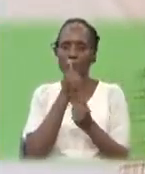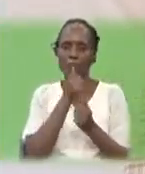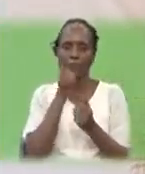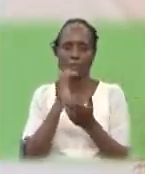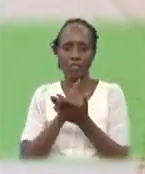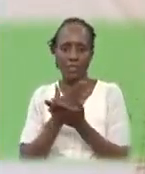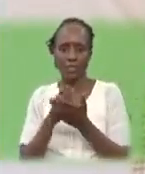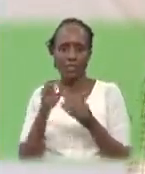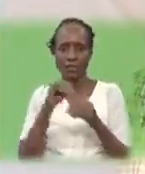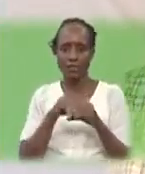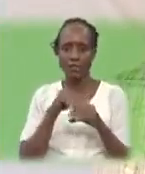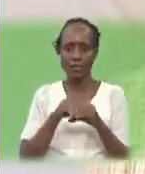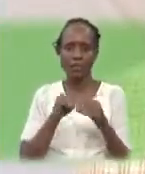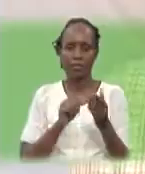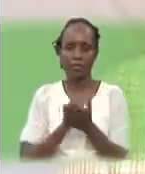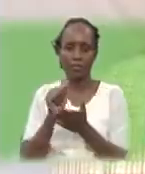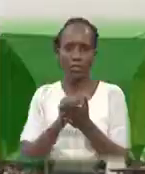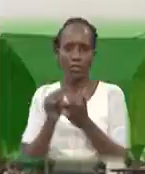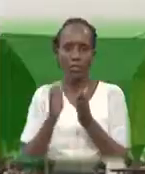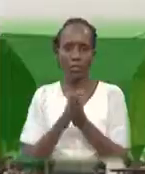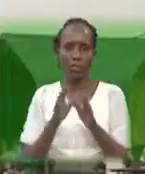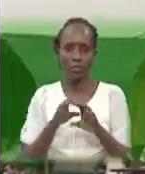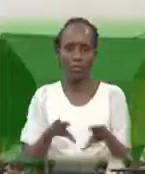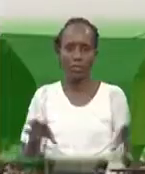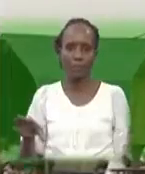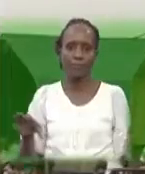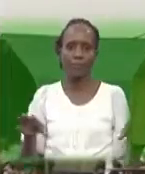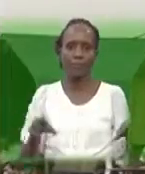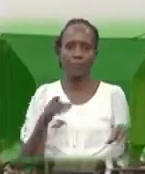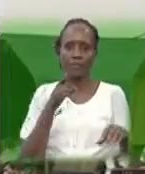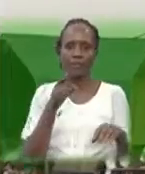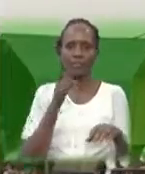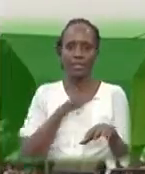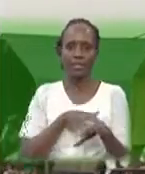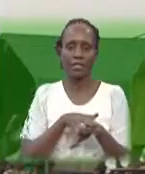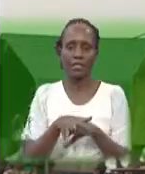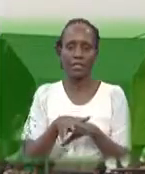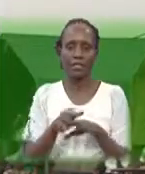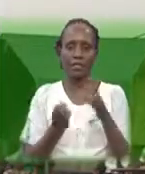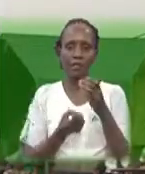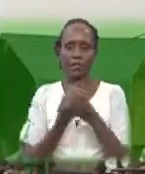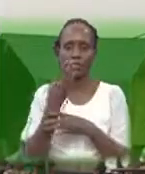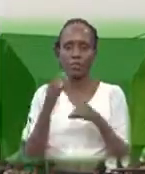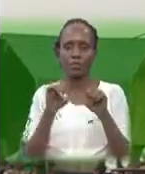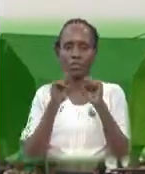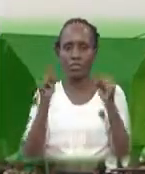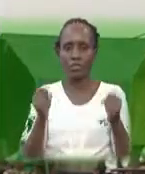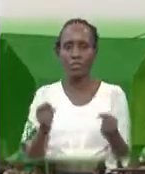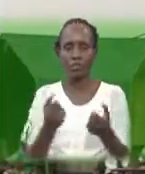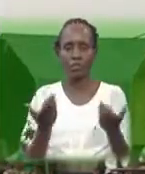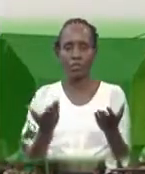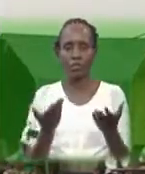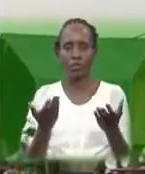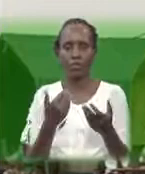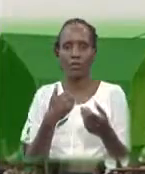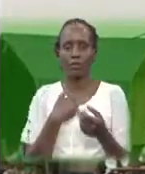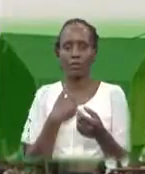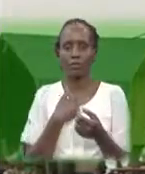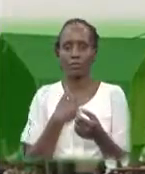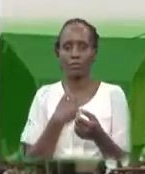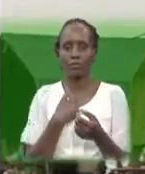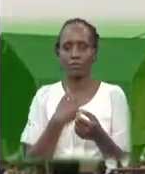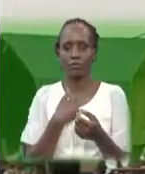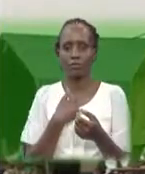to invest in production and marketing. It will be integrated production system whereby there